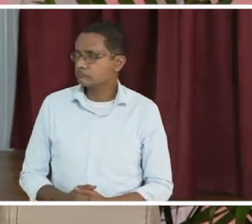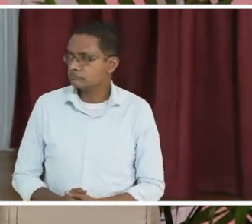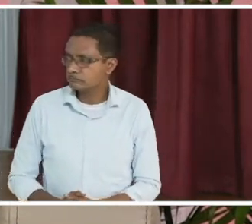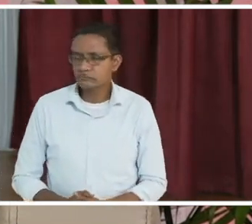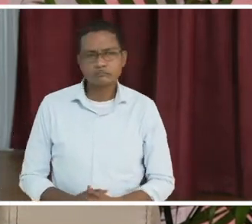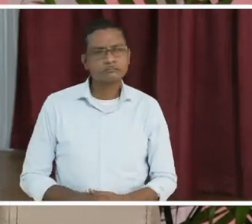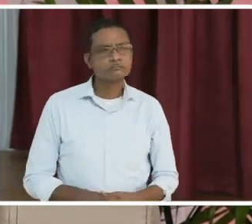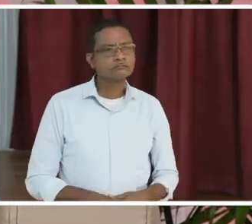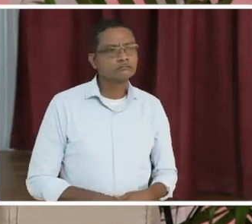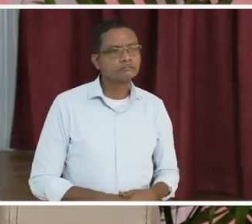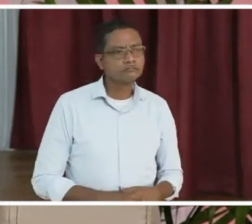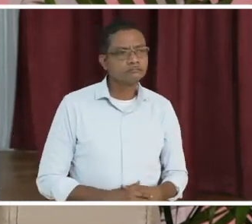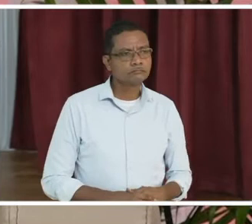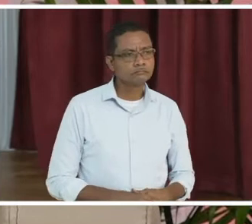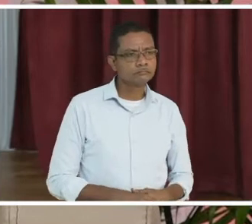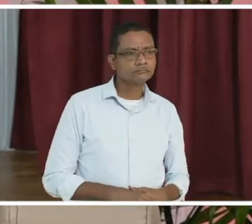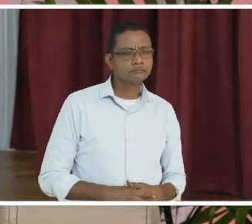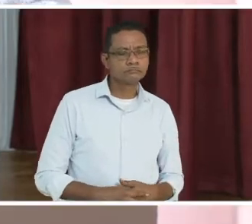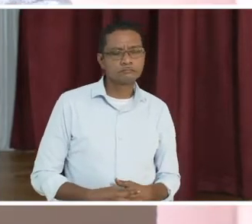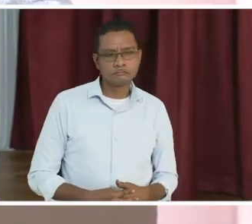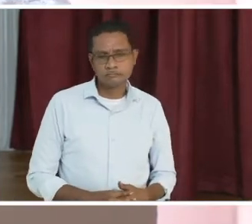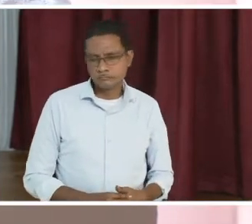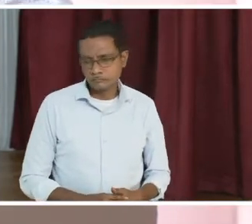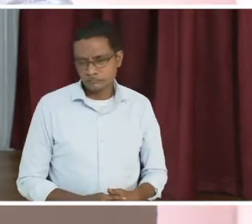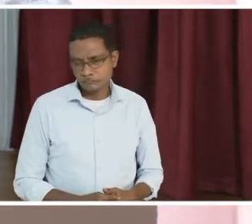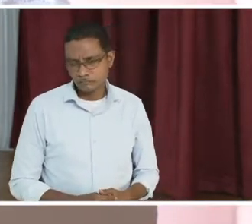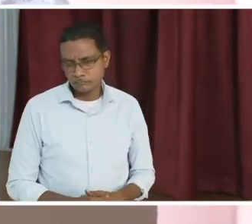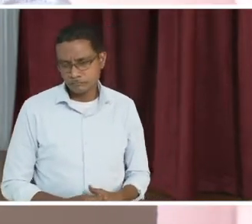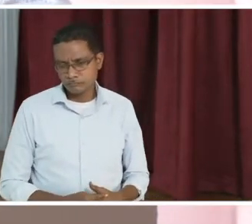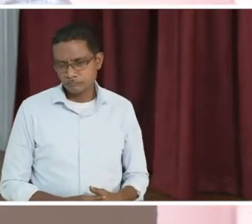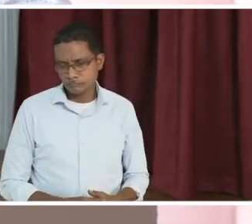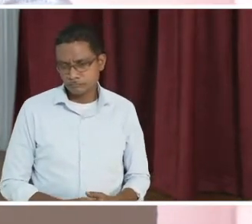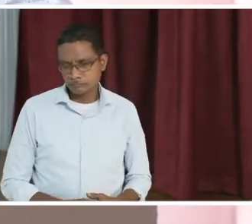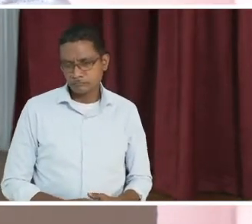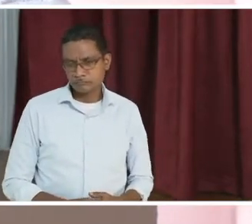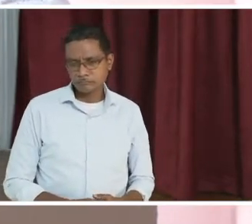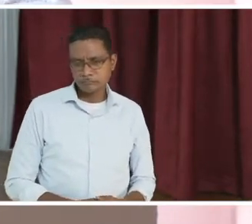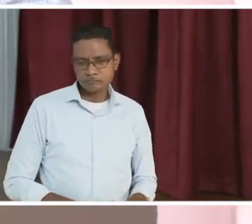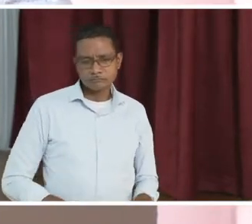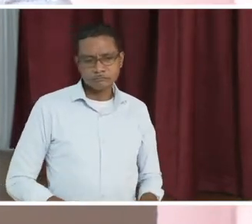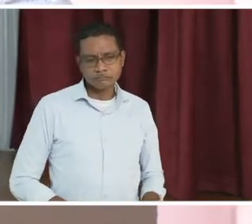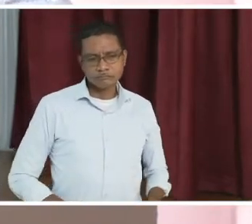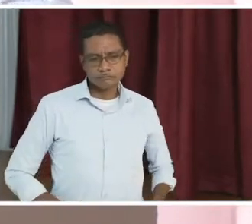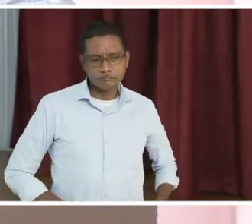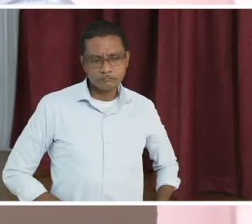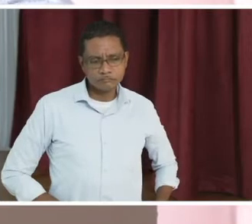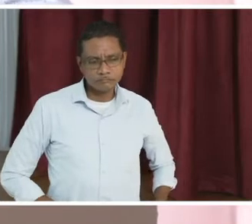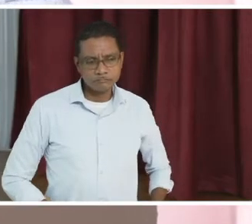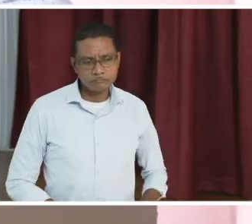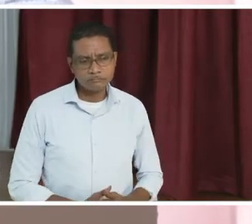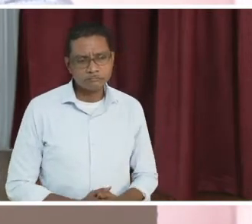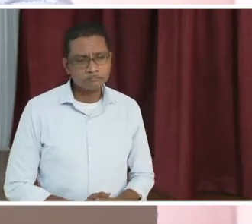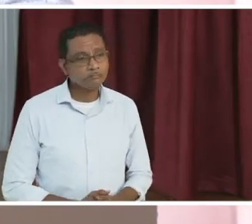application. Then the gravity of the situation will change, whereby now you no longer in a possession of a home, or you have not been